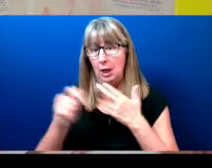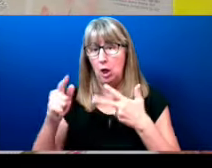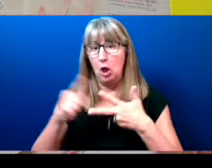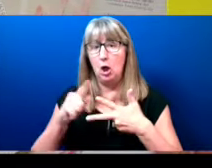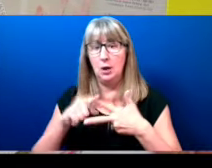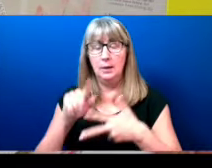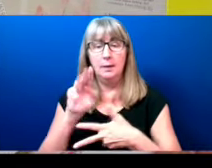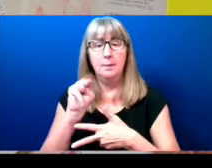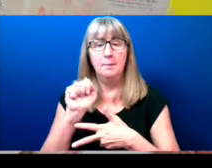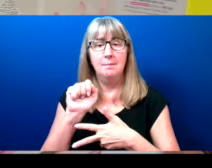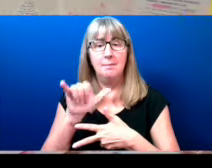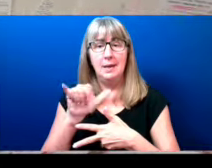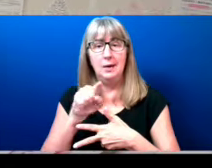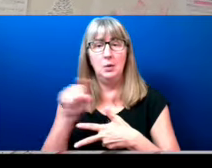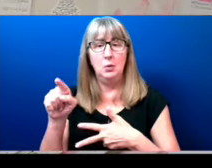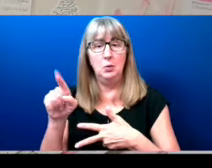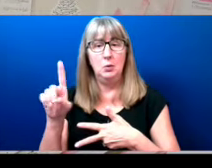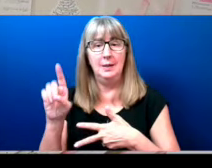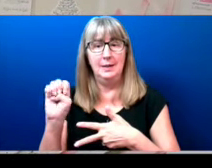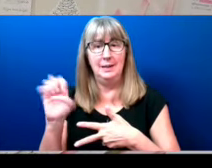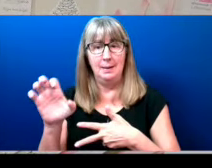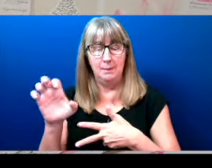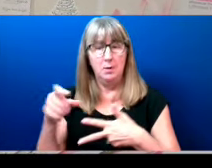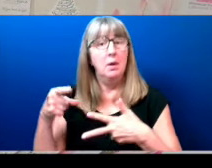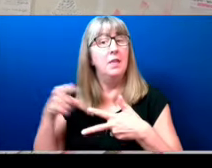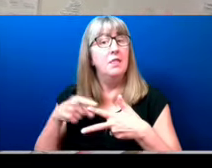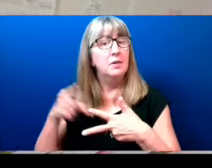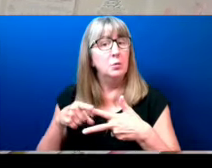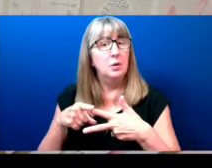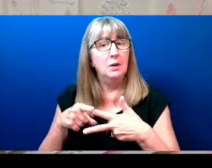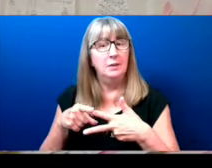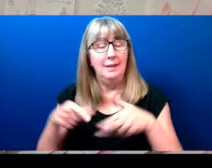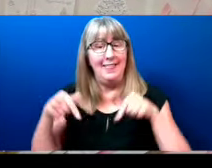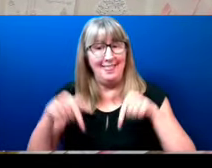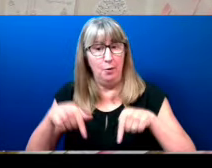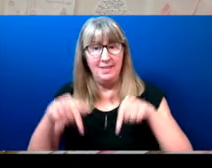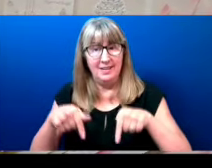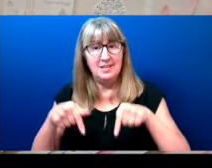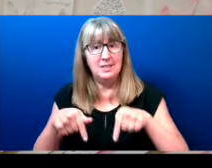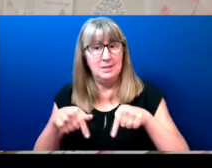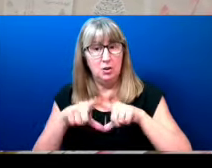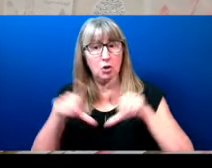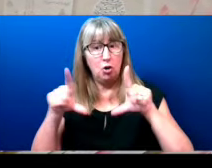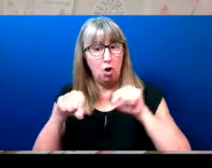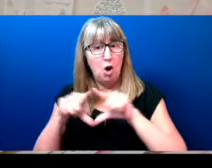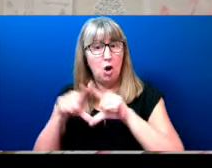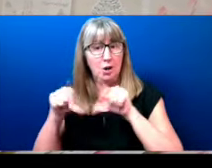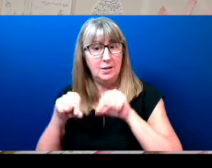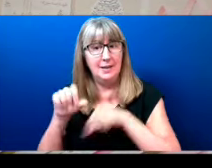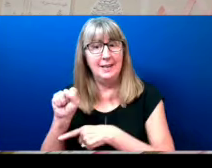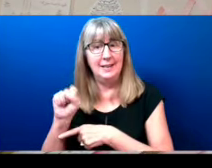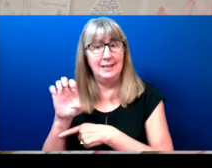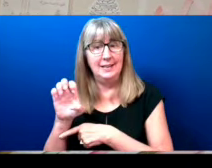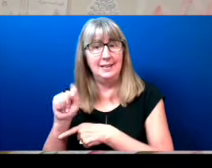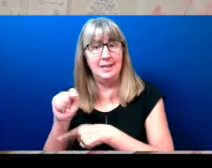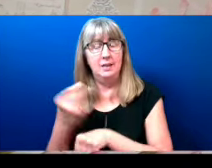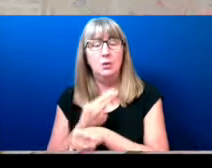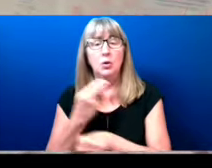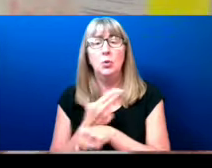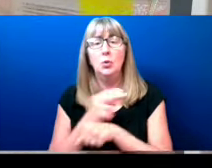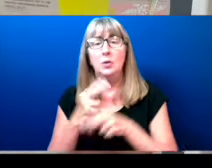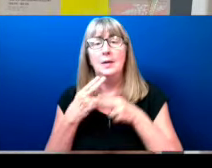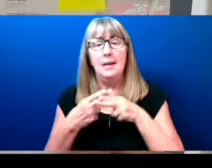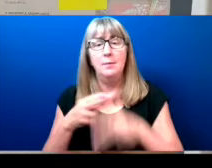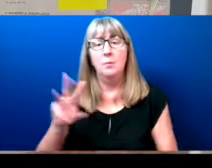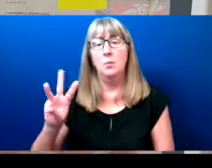the set. On page 24, it's called Whimsy and Wonder. There's some great ideas on how to make these